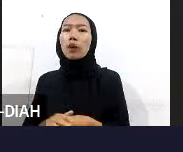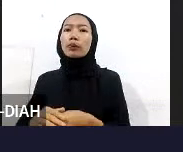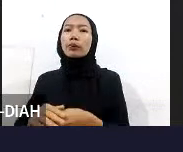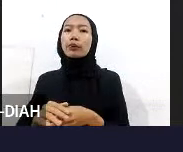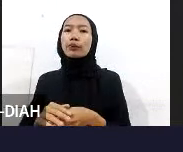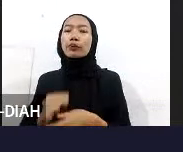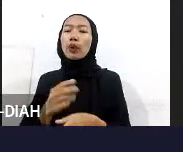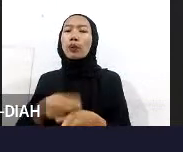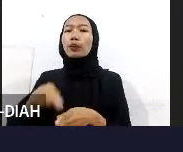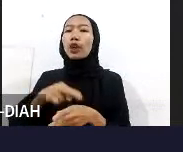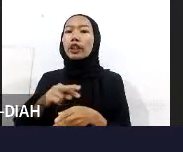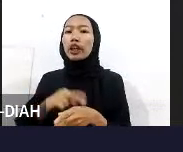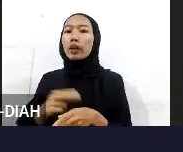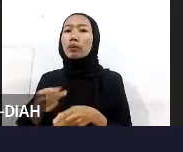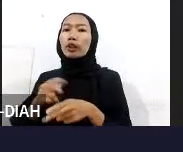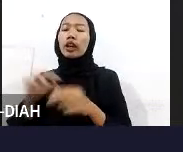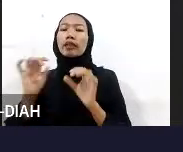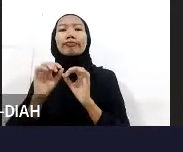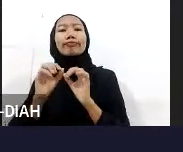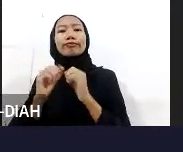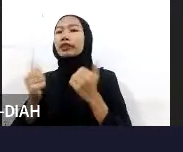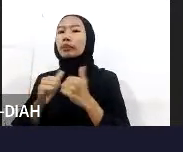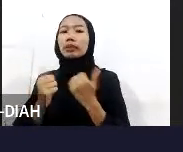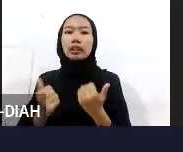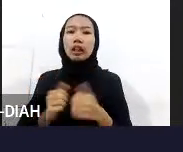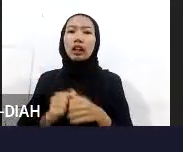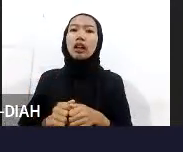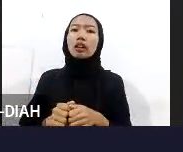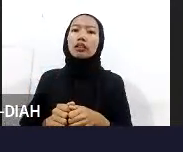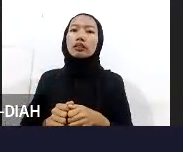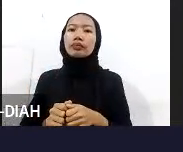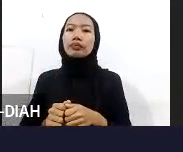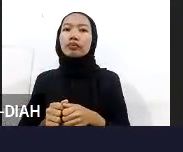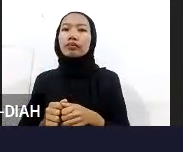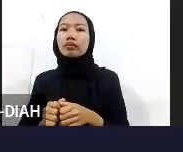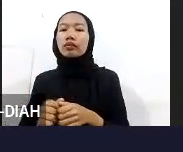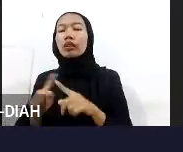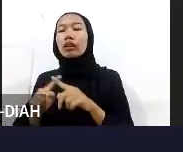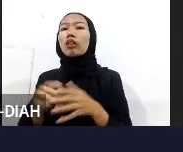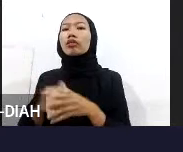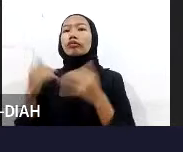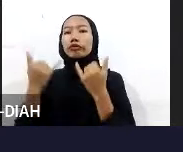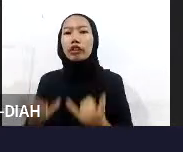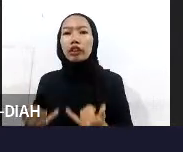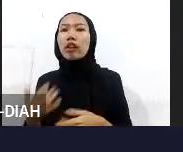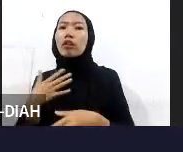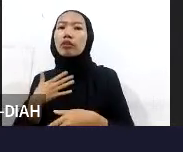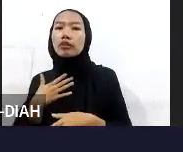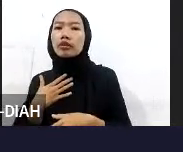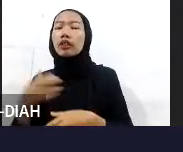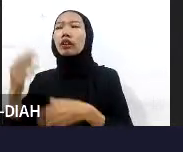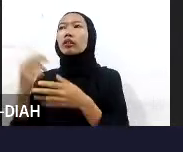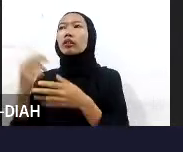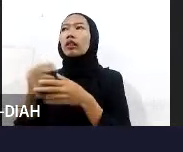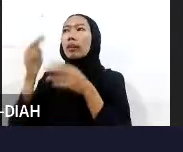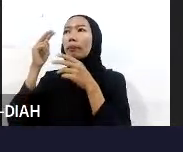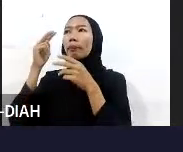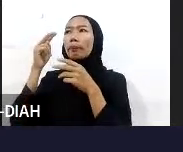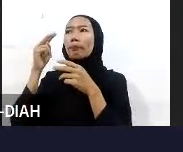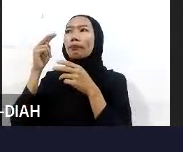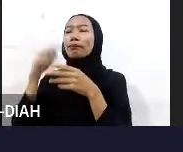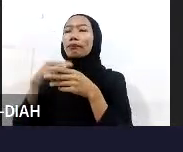could share funny stories where I've taken people who can walk, who might be